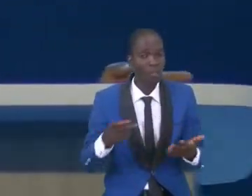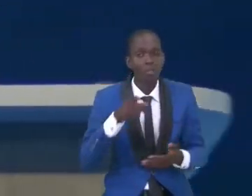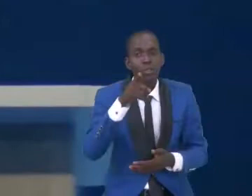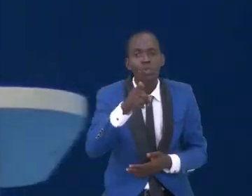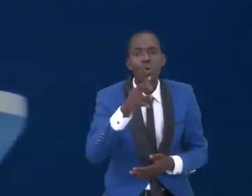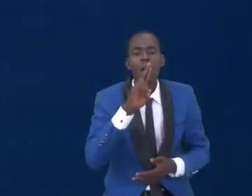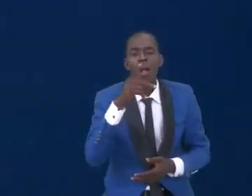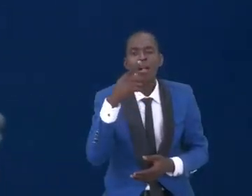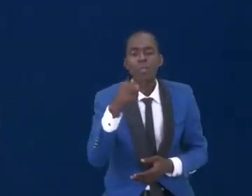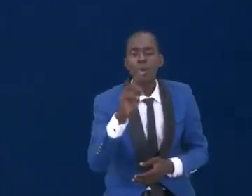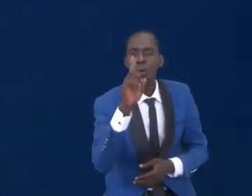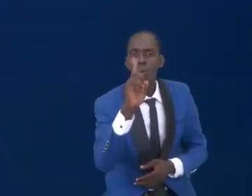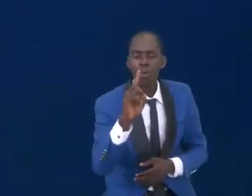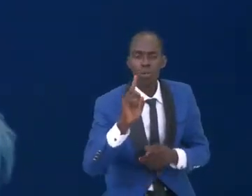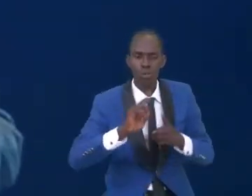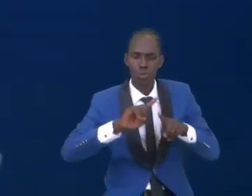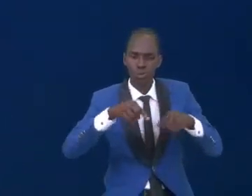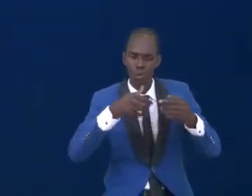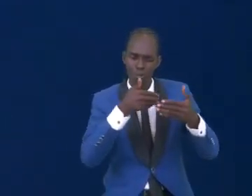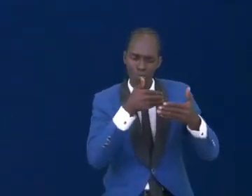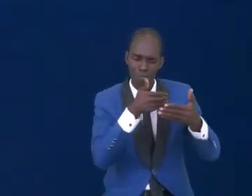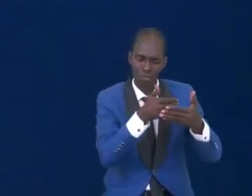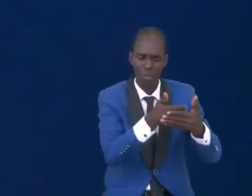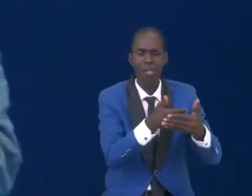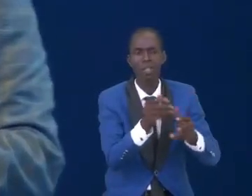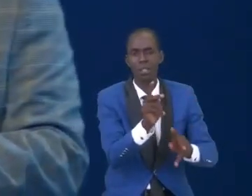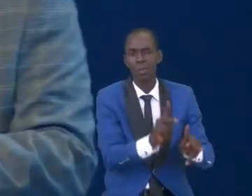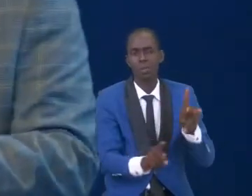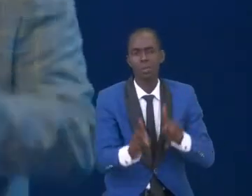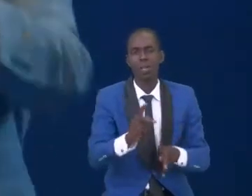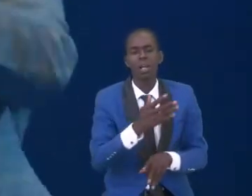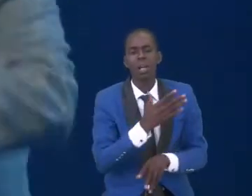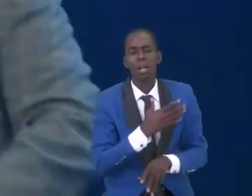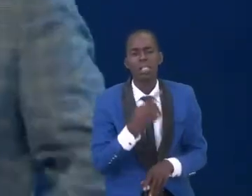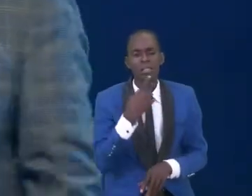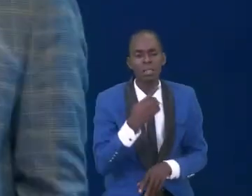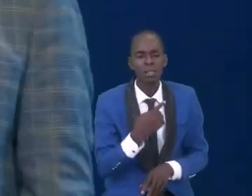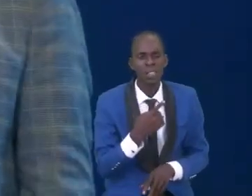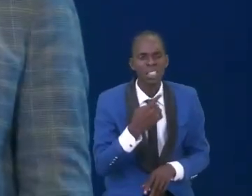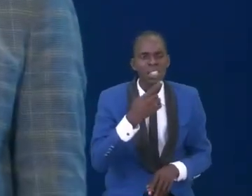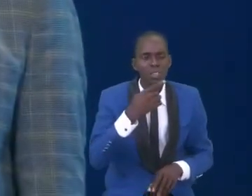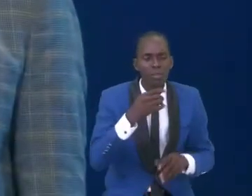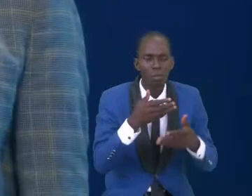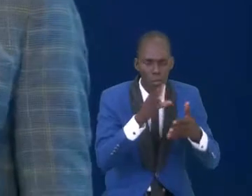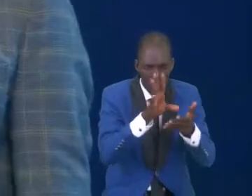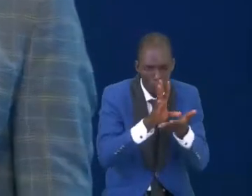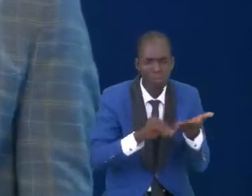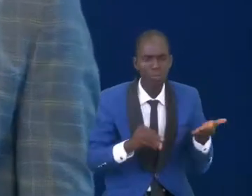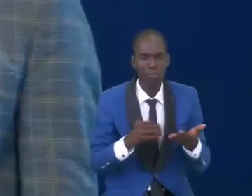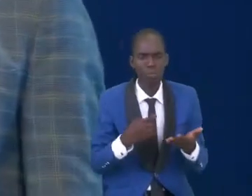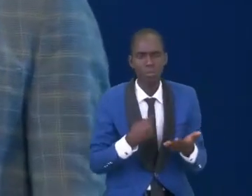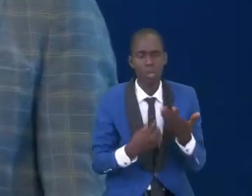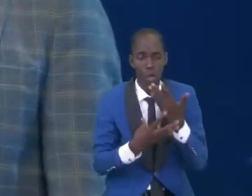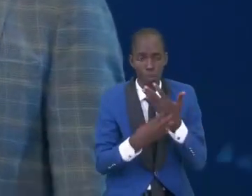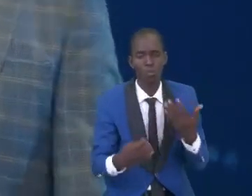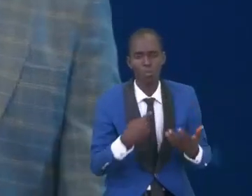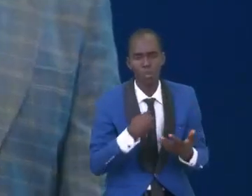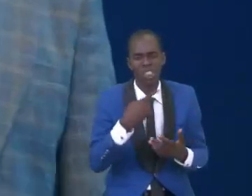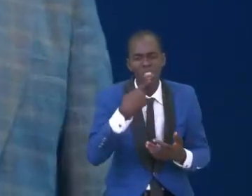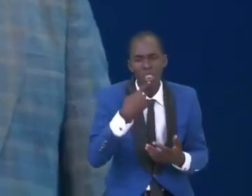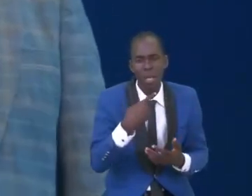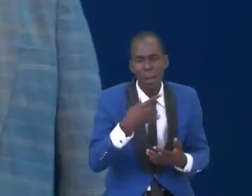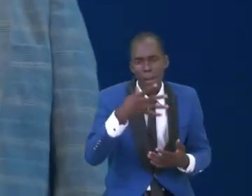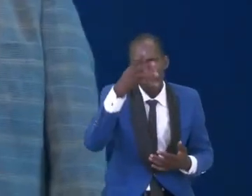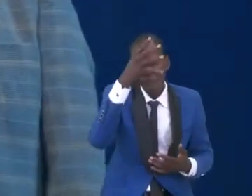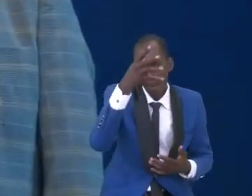one to get near them and say what I say. And you say, Papa, and for